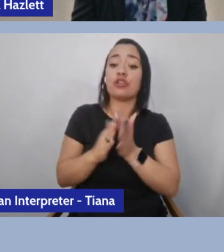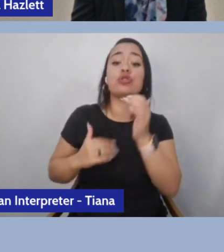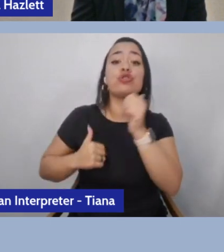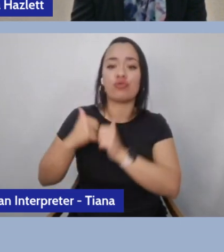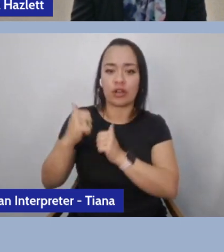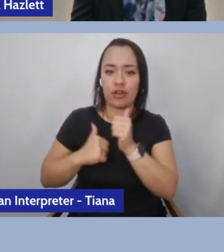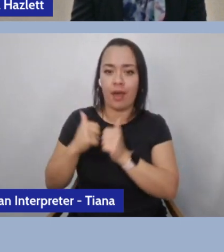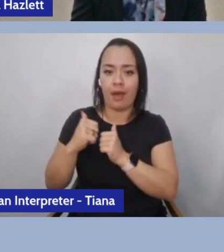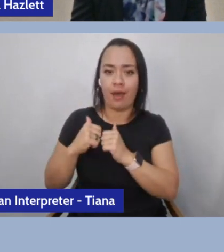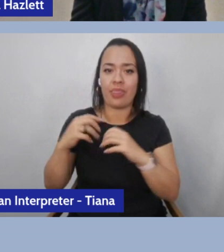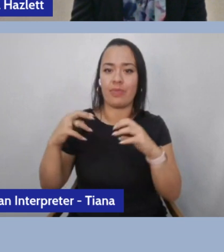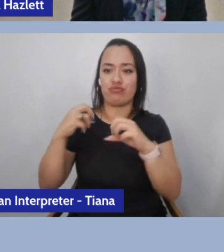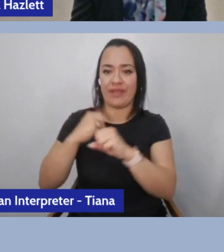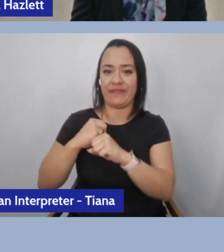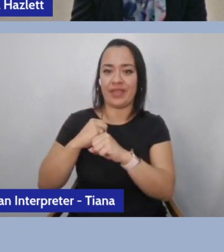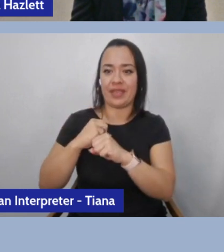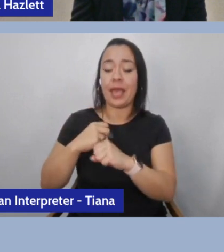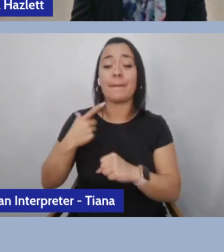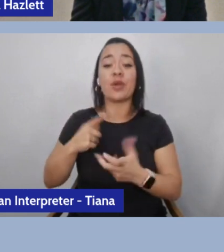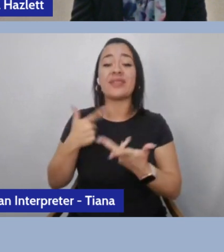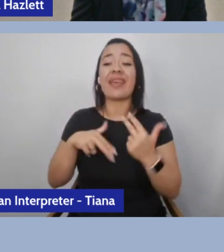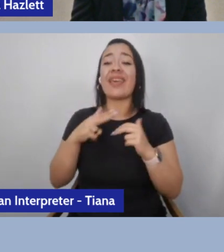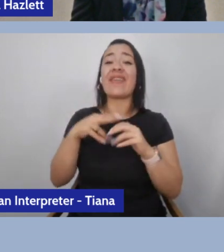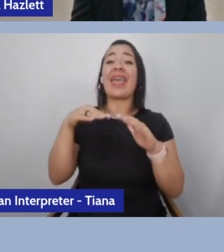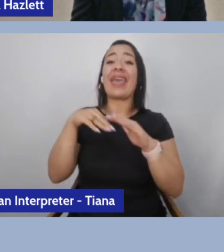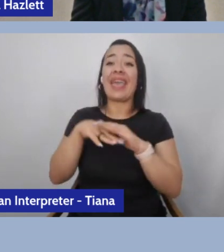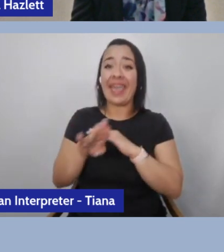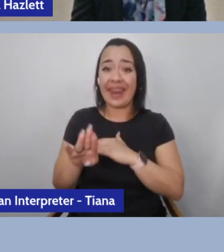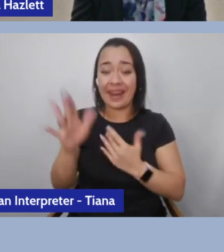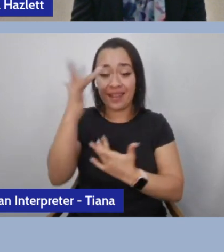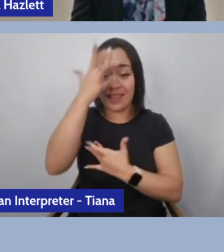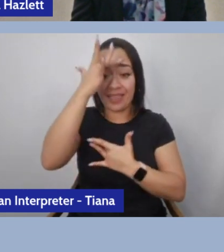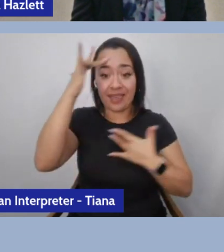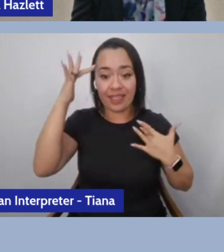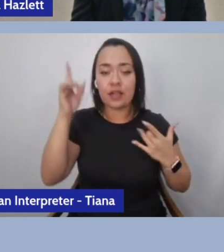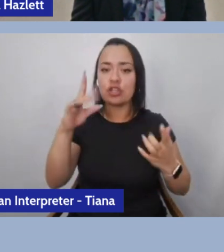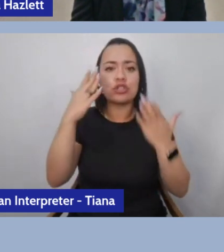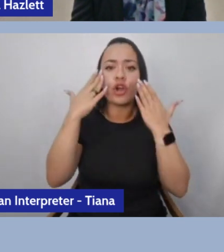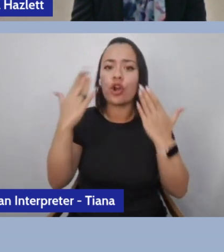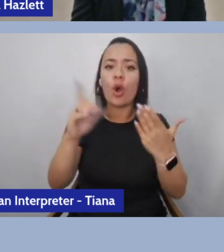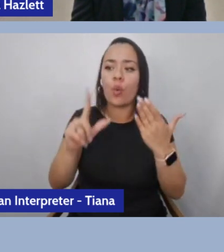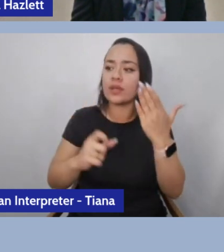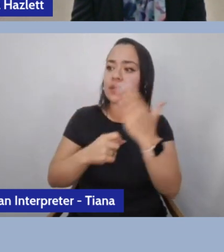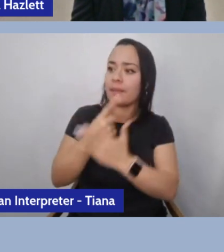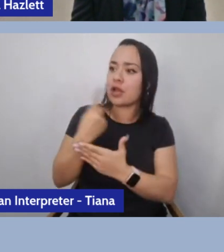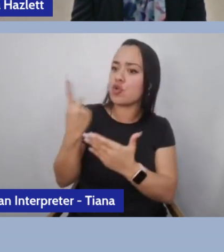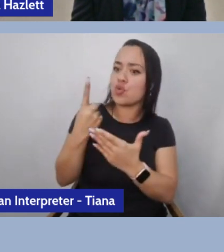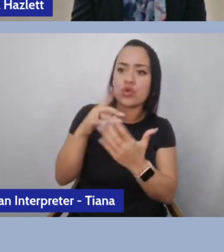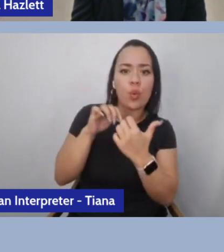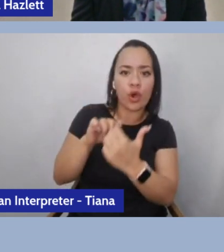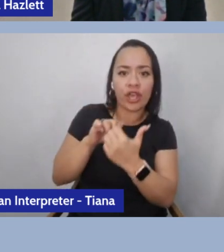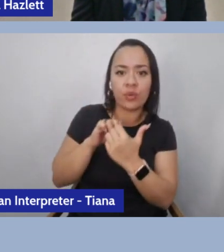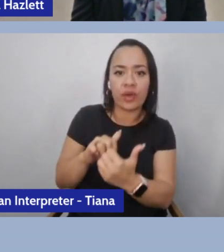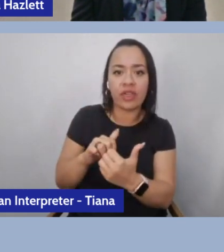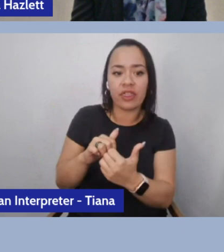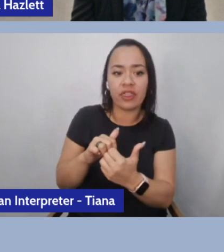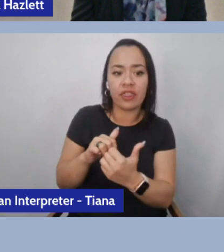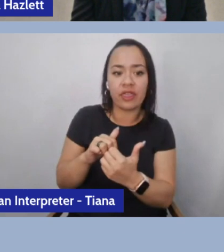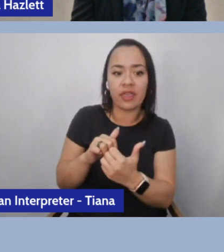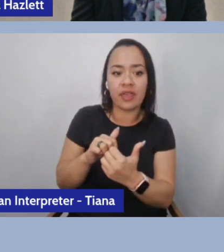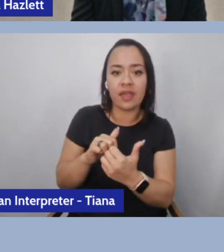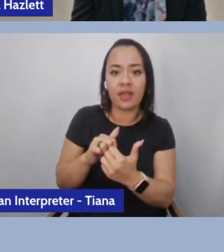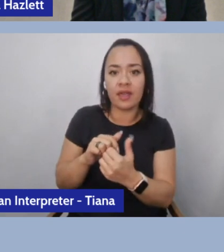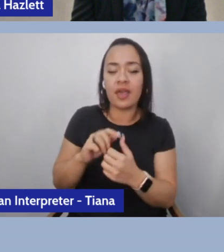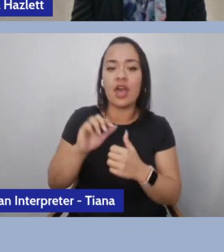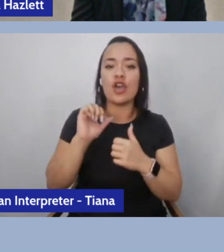to an interaction and not knowing what it's all about, who you're working with, your standard of interpreting